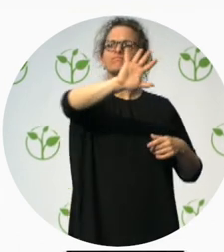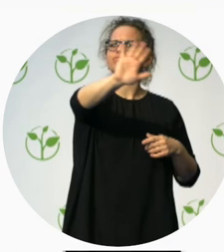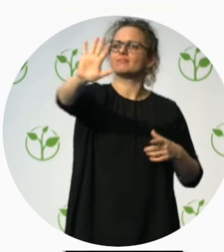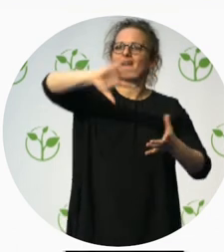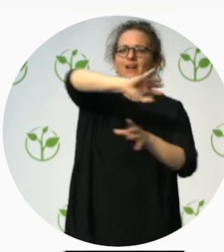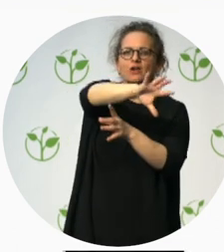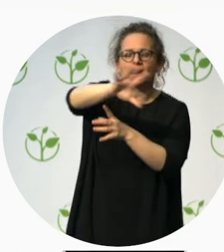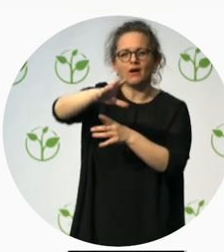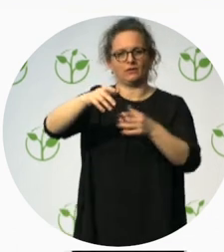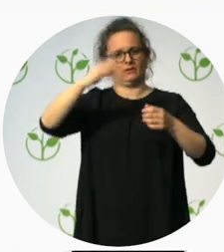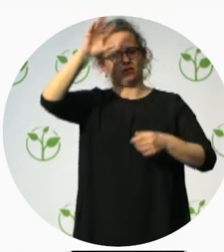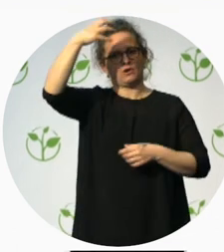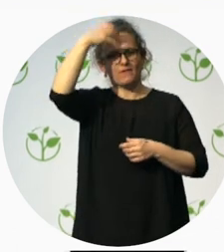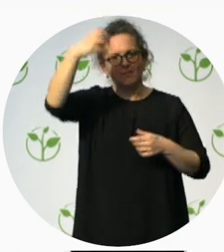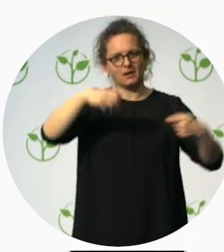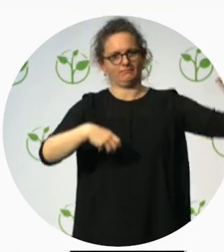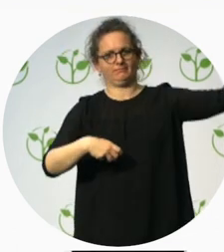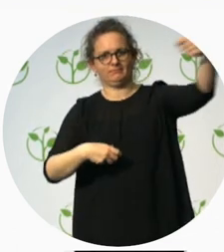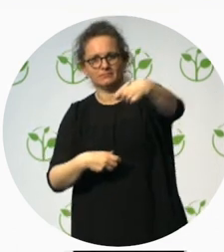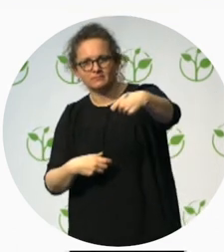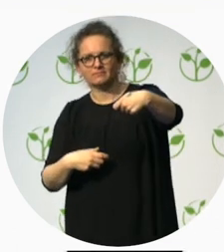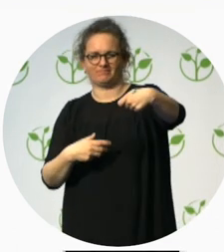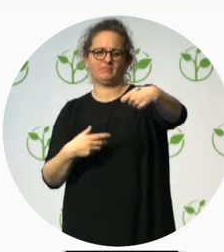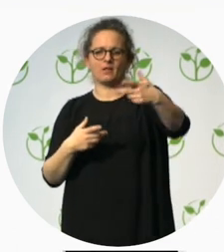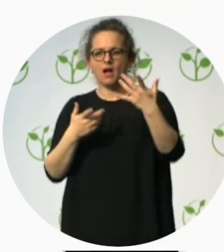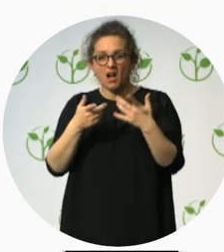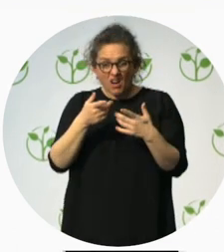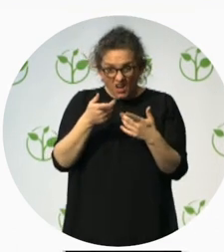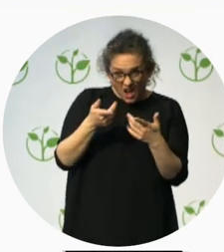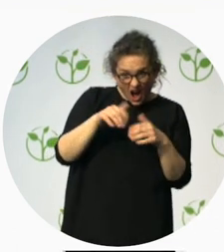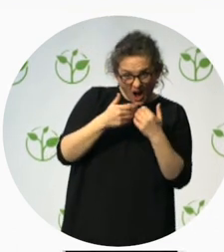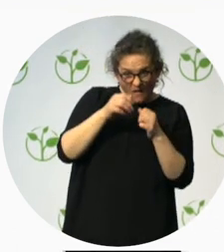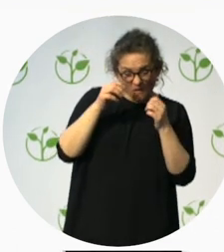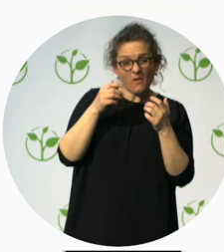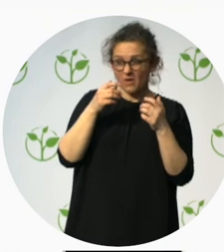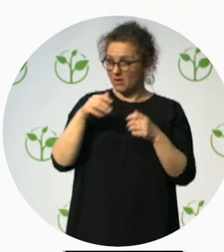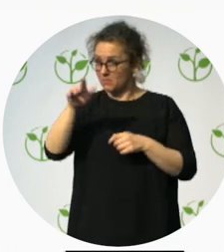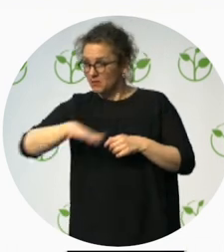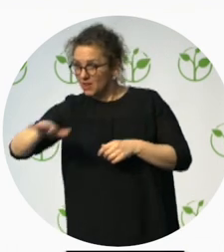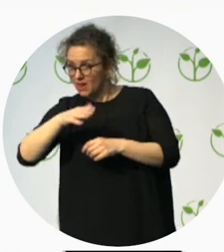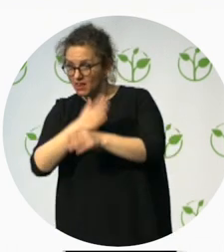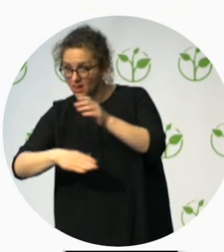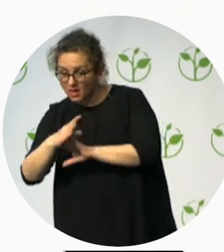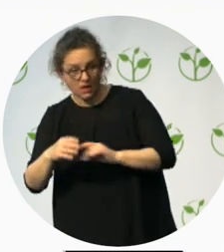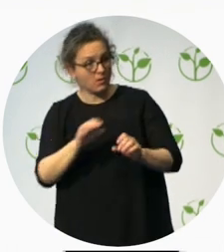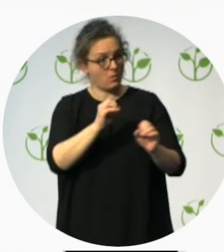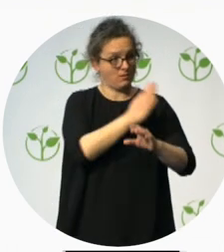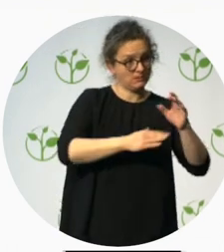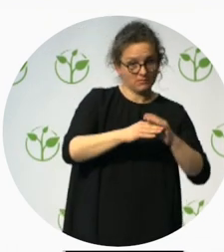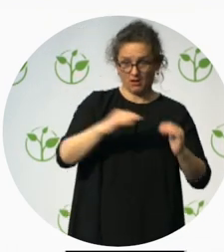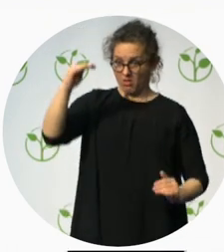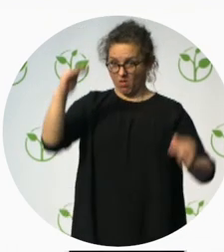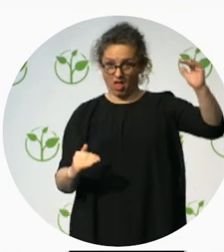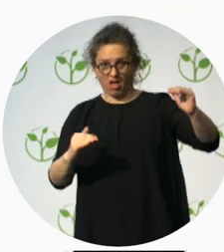crucial area to promote accessibility. Any new investment made within the framework of international